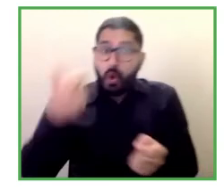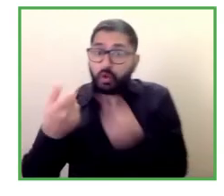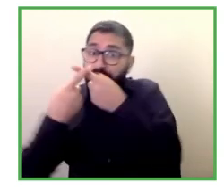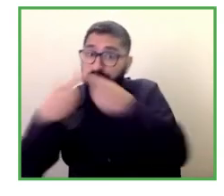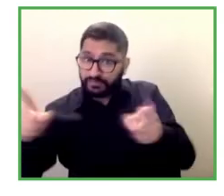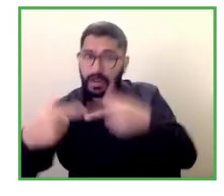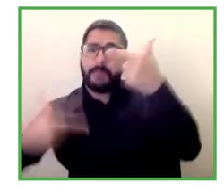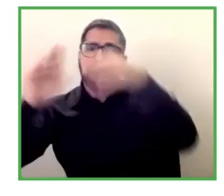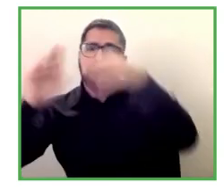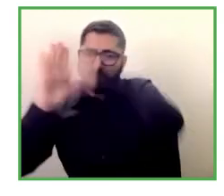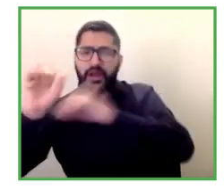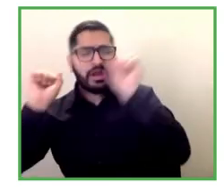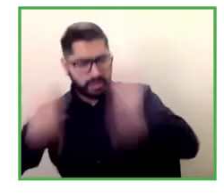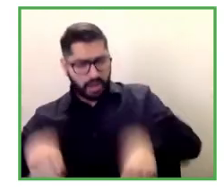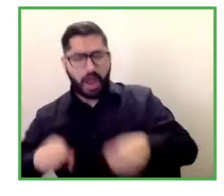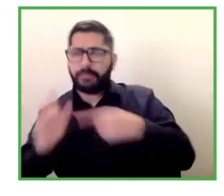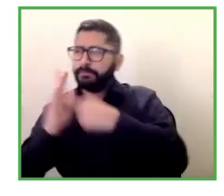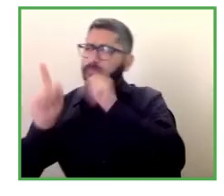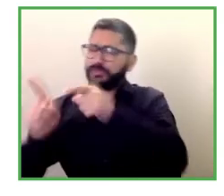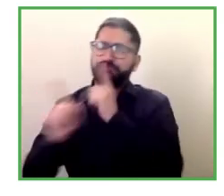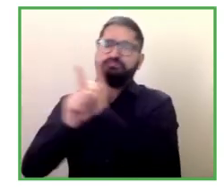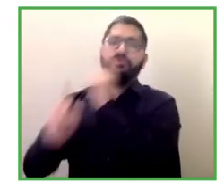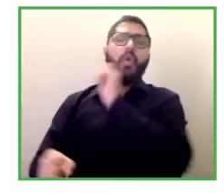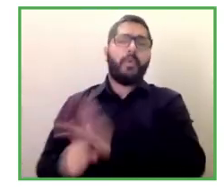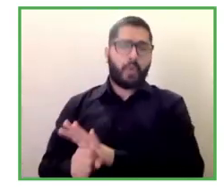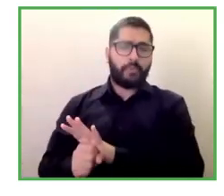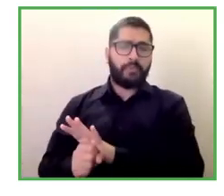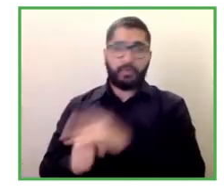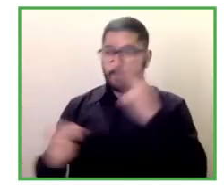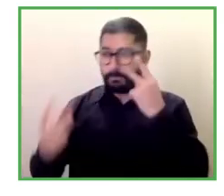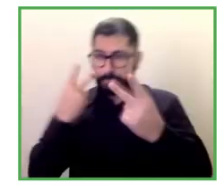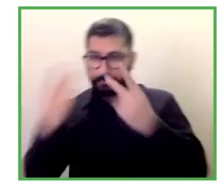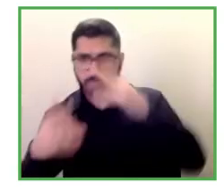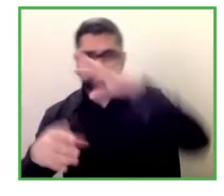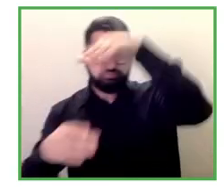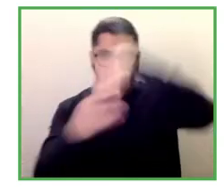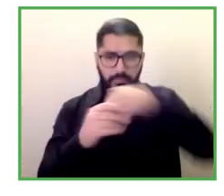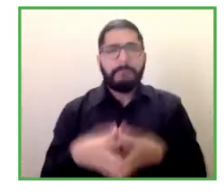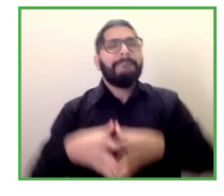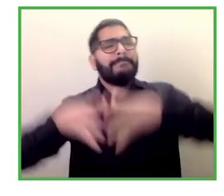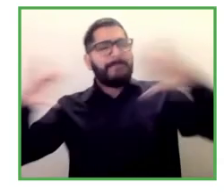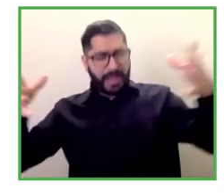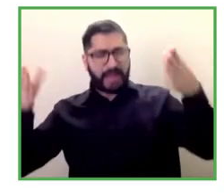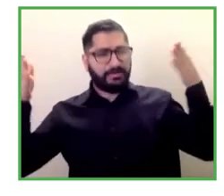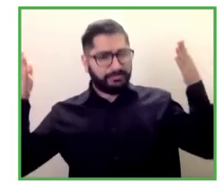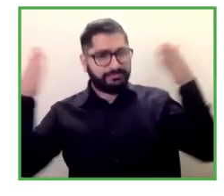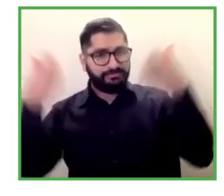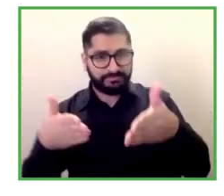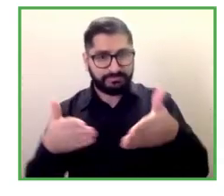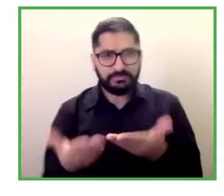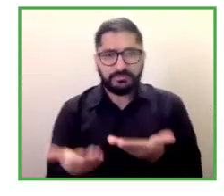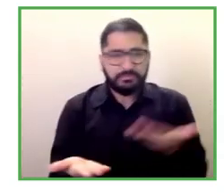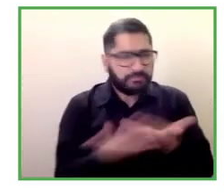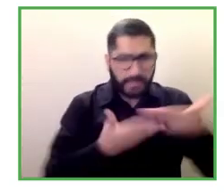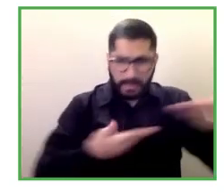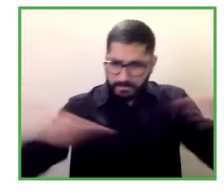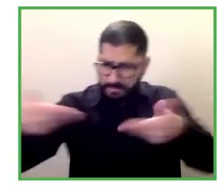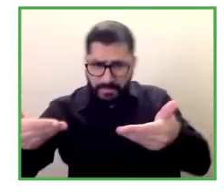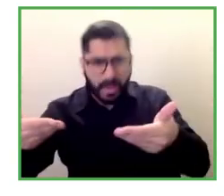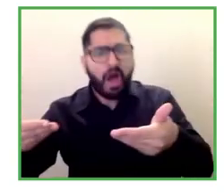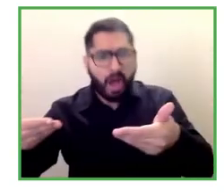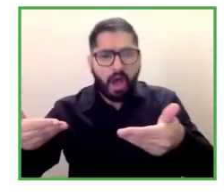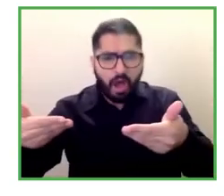of information requests, as well as the largest number of policies that are implemented. The